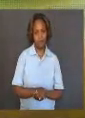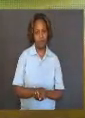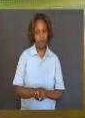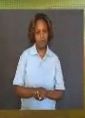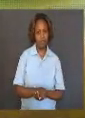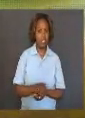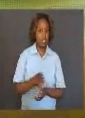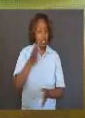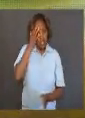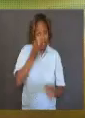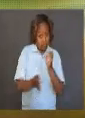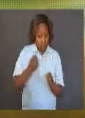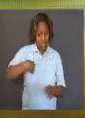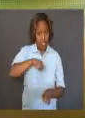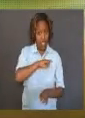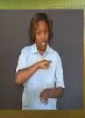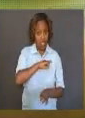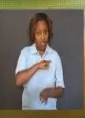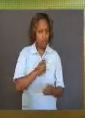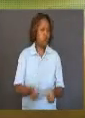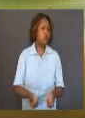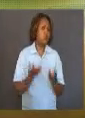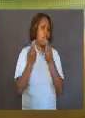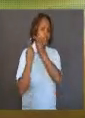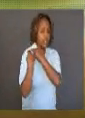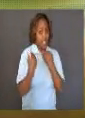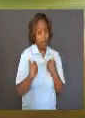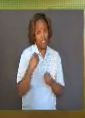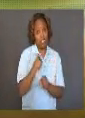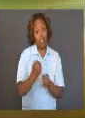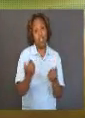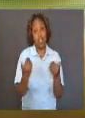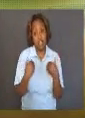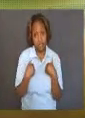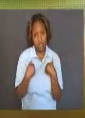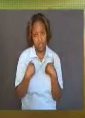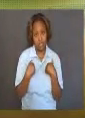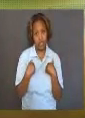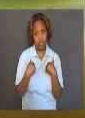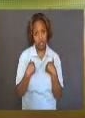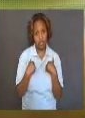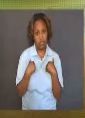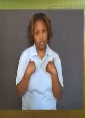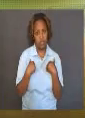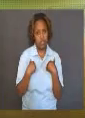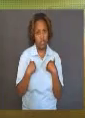If we have a job with many responsibilities, we will have to